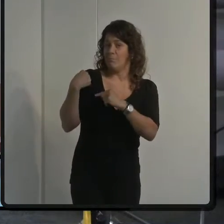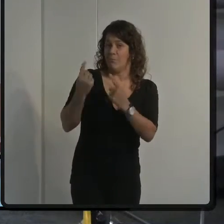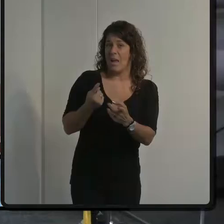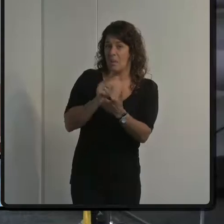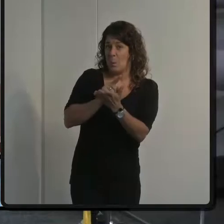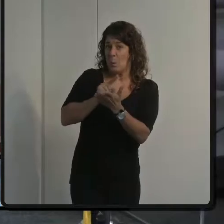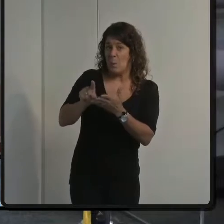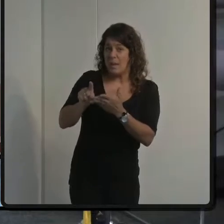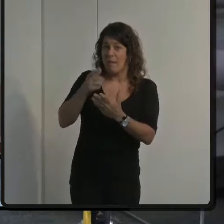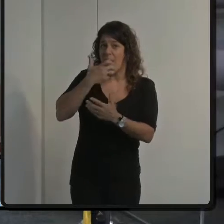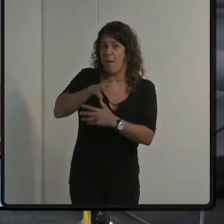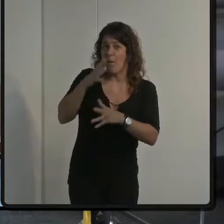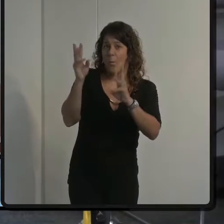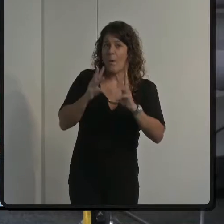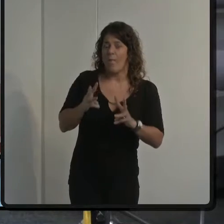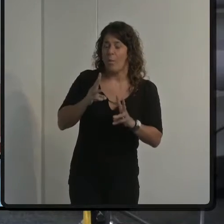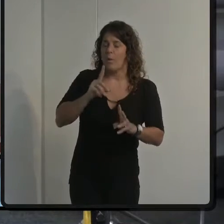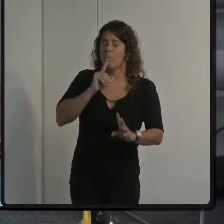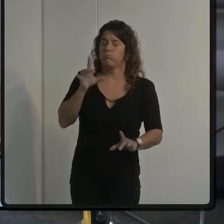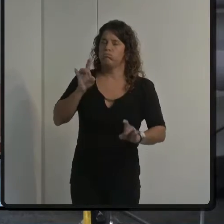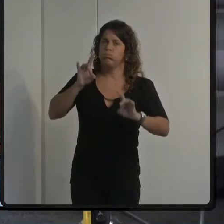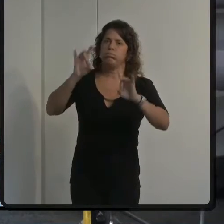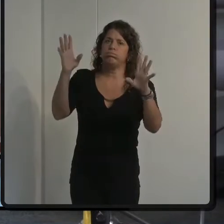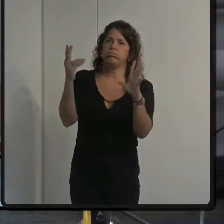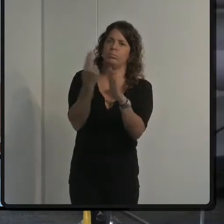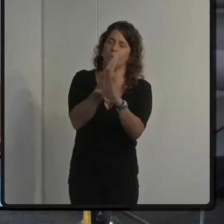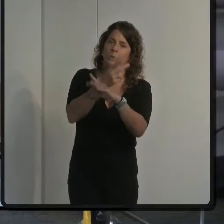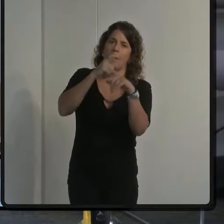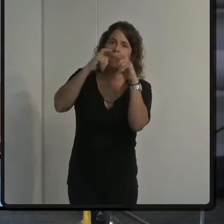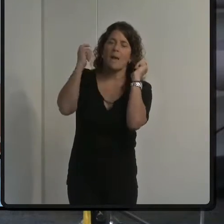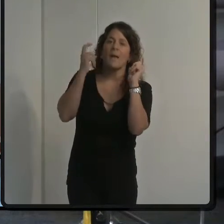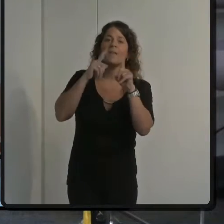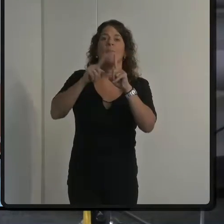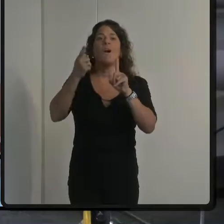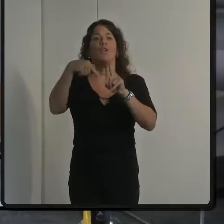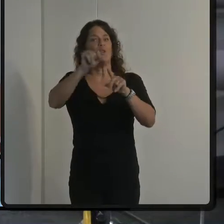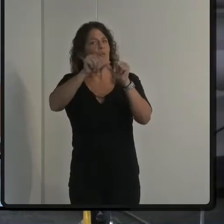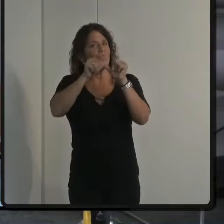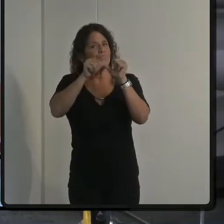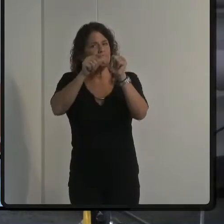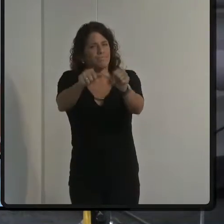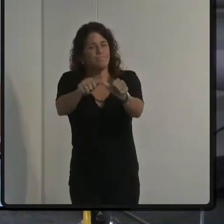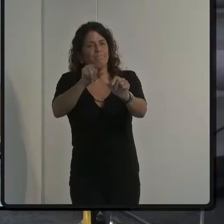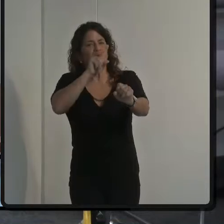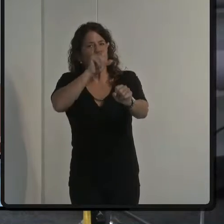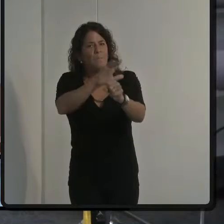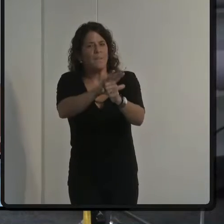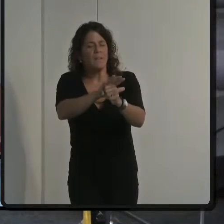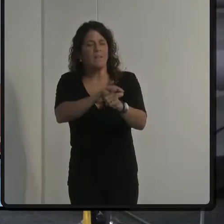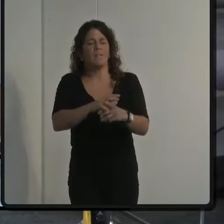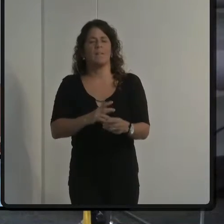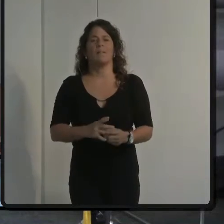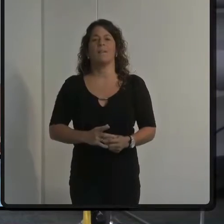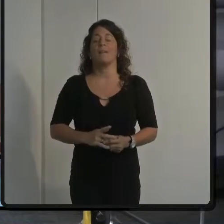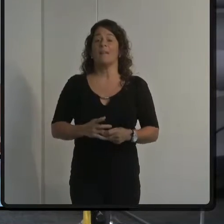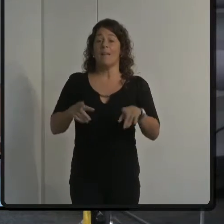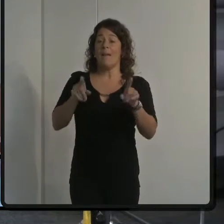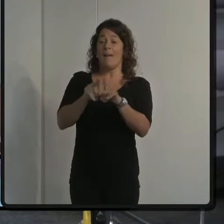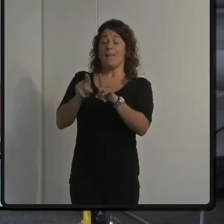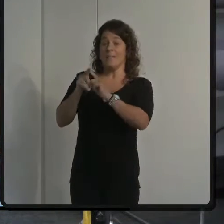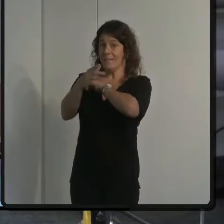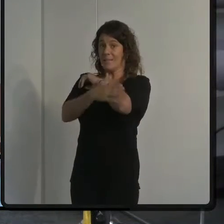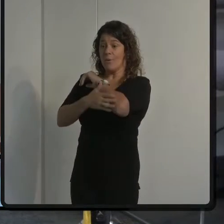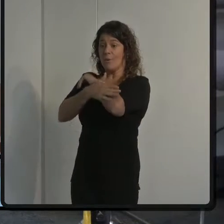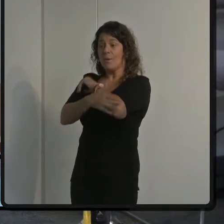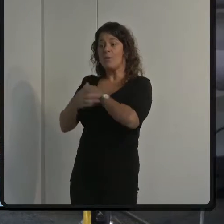remained steadfast in protecting others by wearing yours. As a county, we are seeing the benefit of